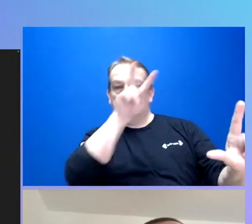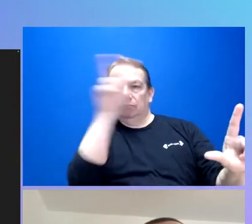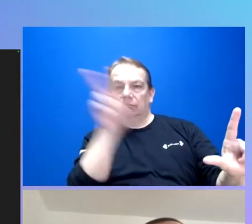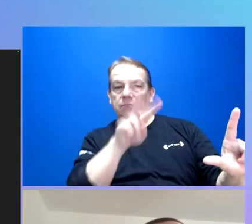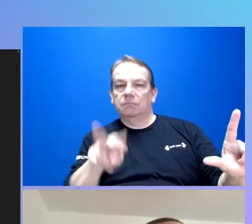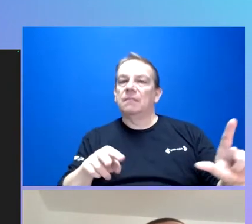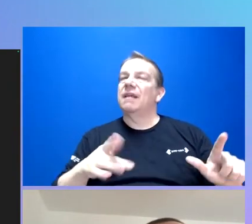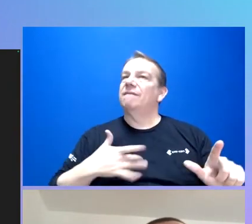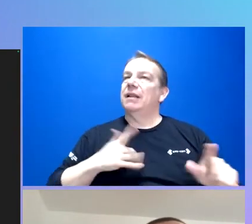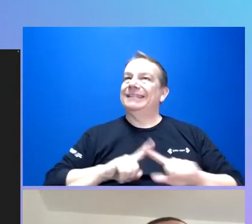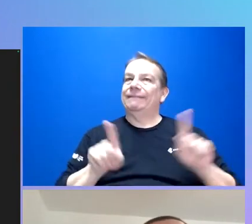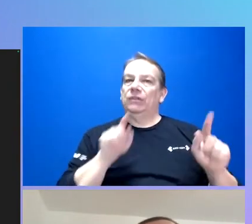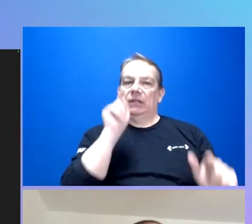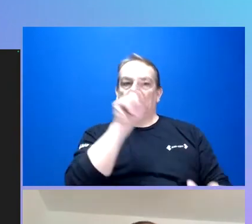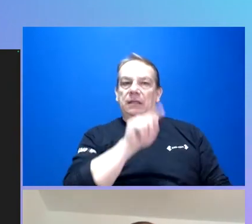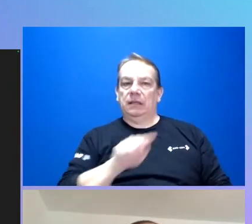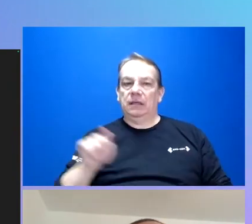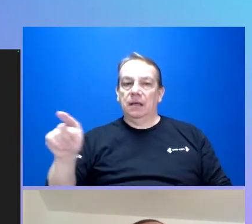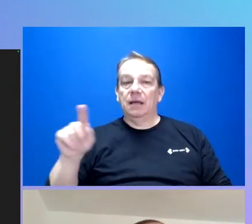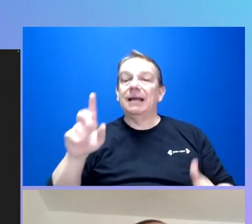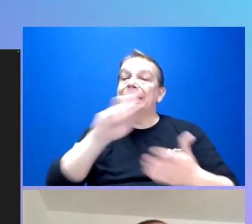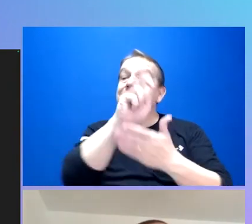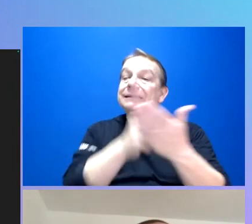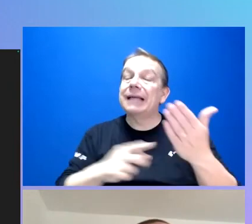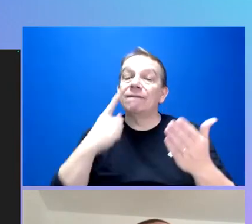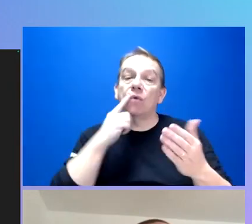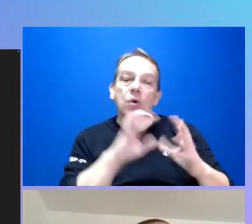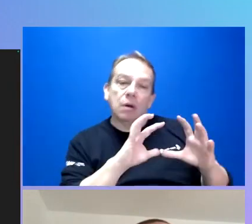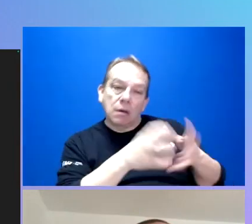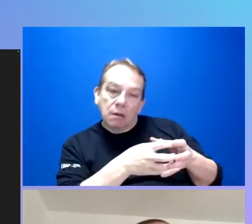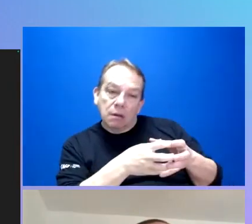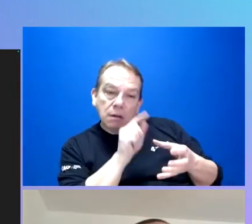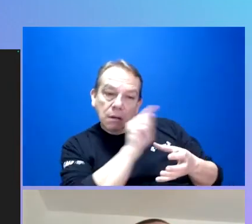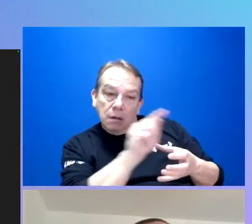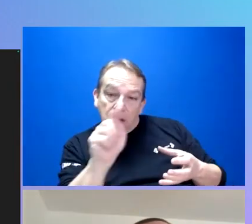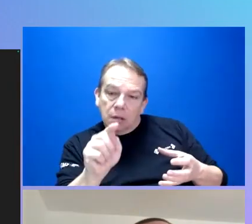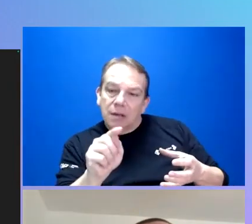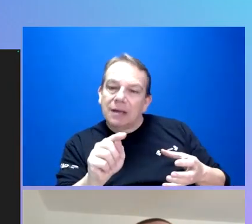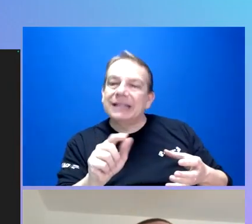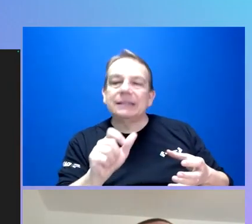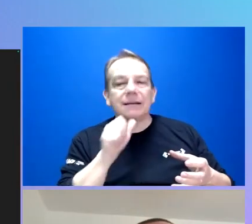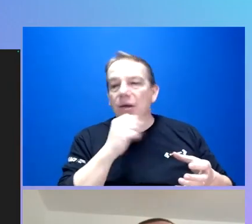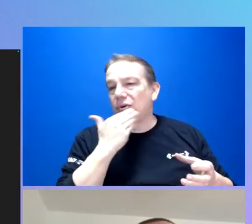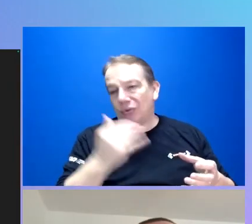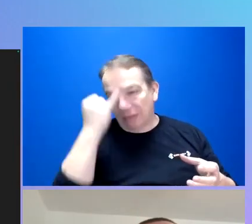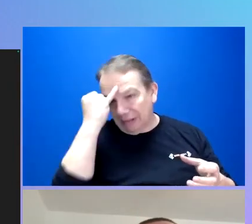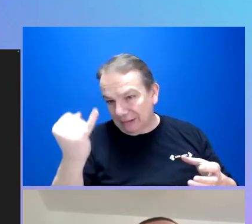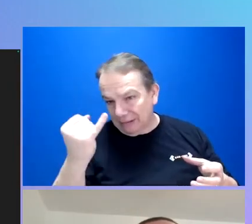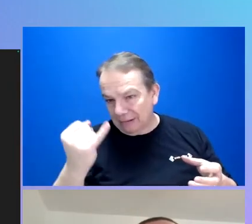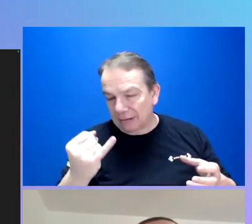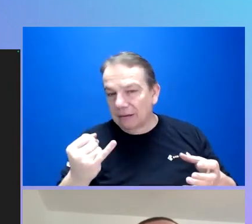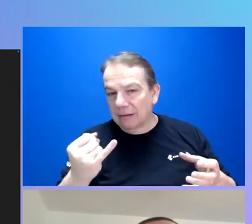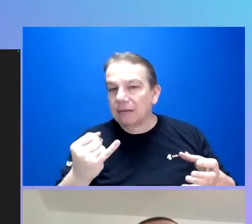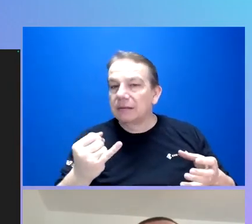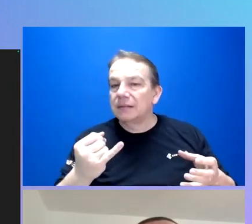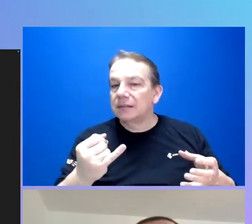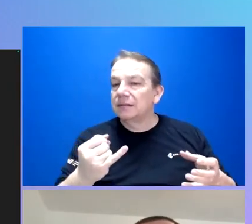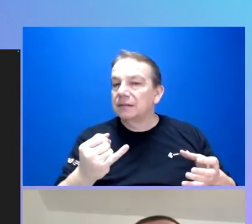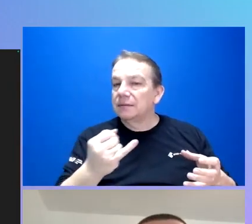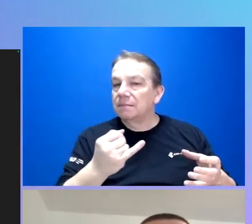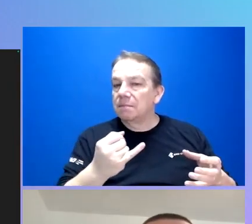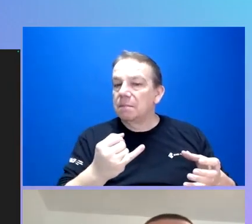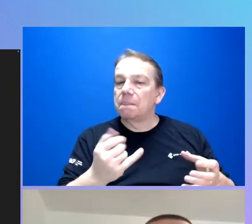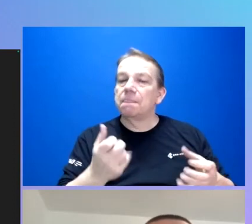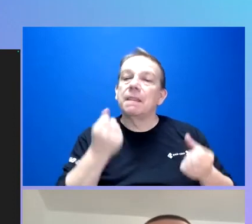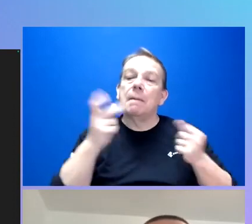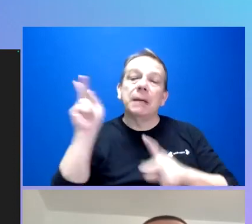means. So designing it for a subset of people is inherently problematic. And I'm sure lots of